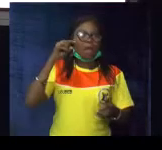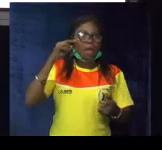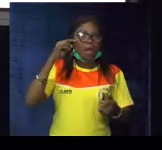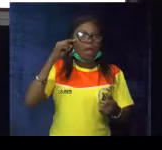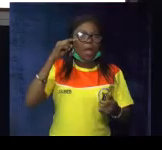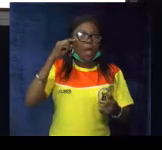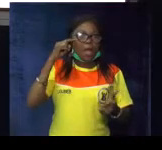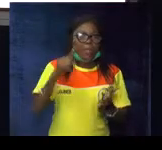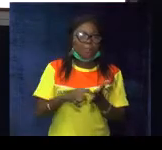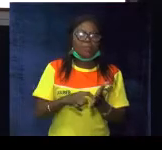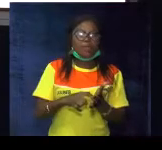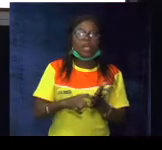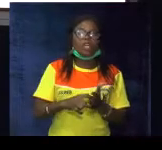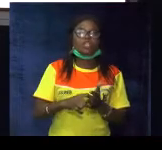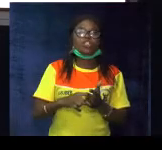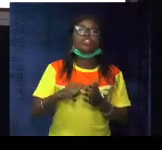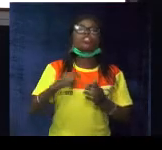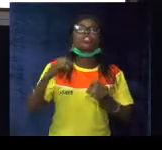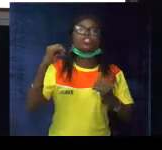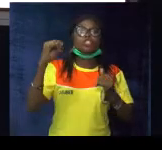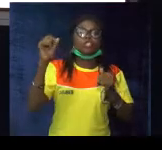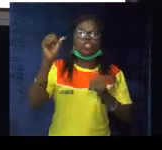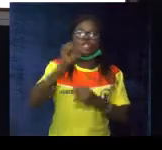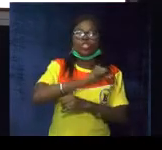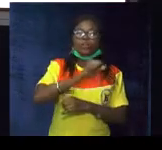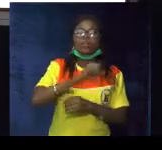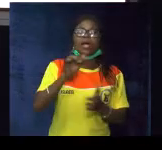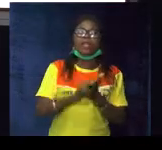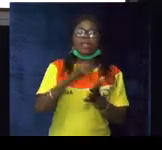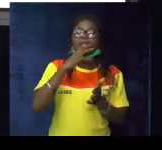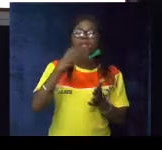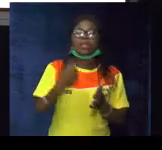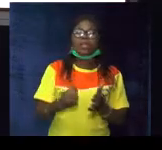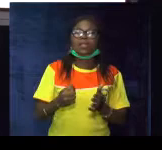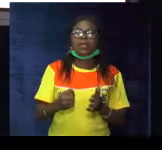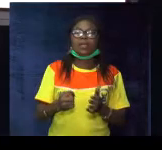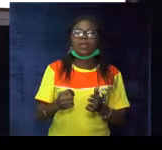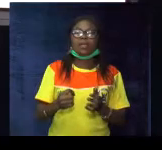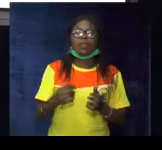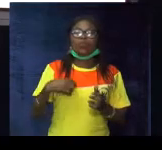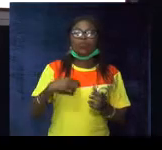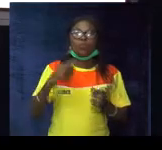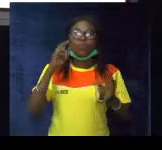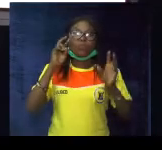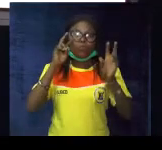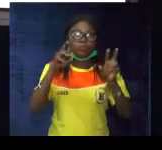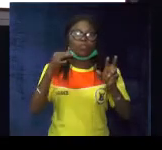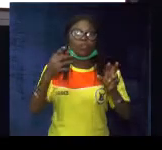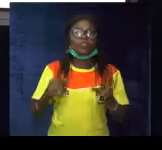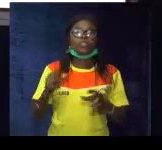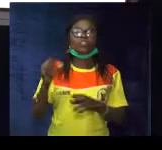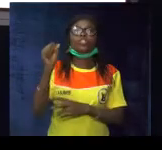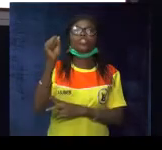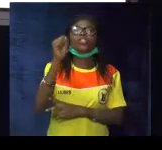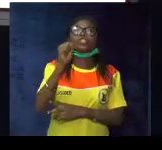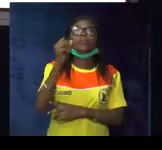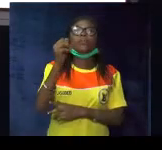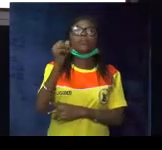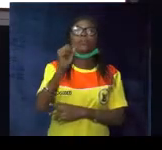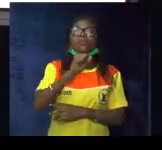shapes that are formed by the circle lines. Remember, I said that today we'll be focusing on the shapes that are formed by the circle